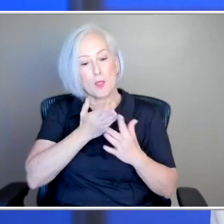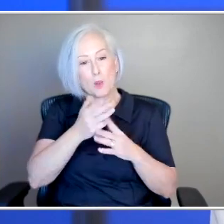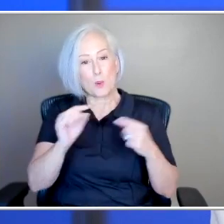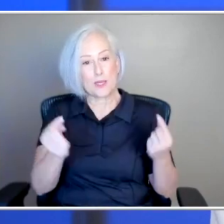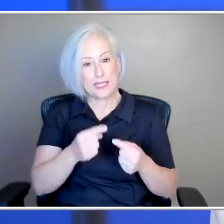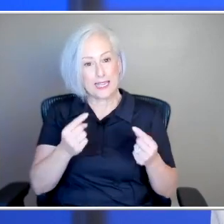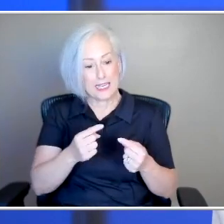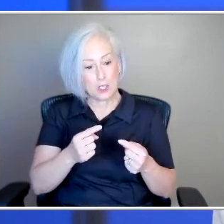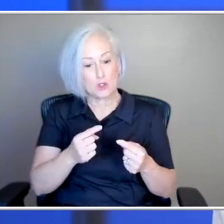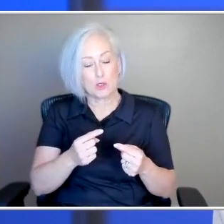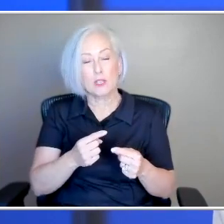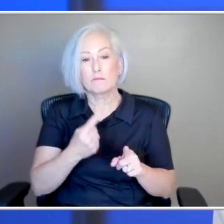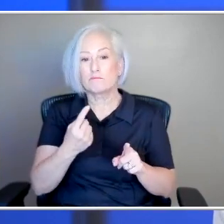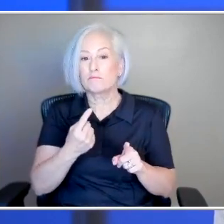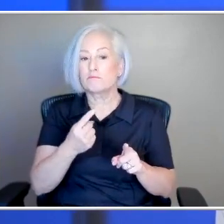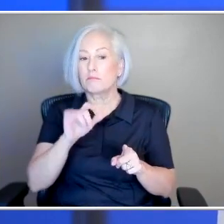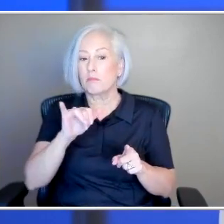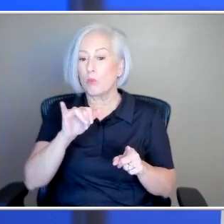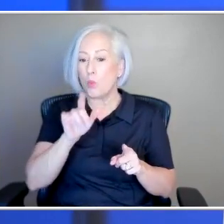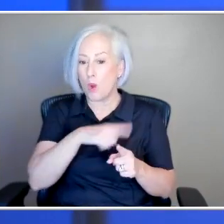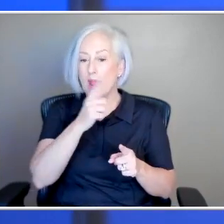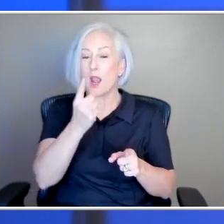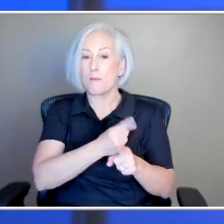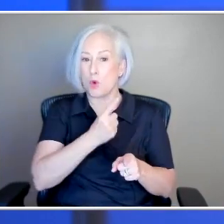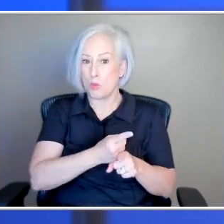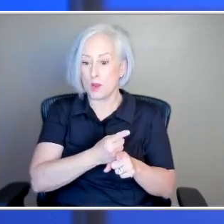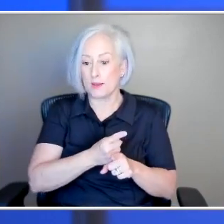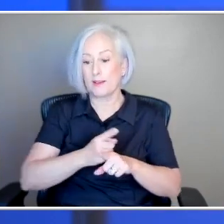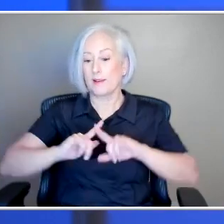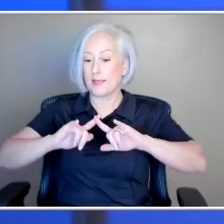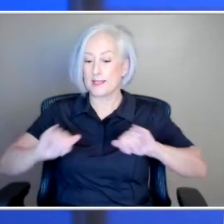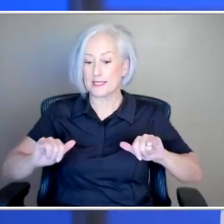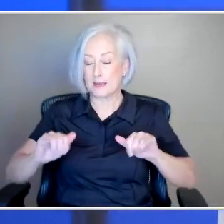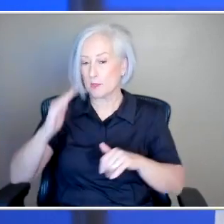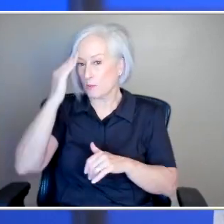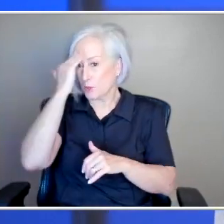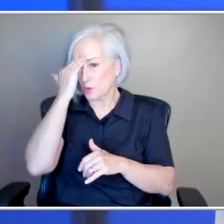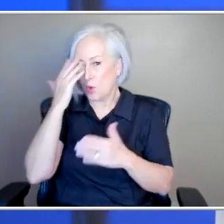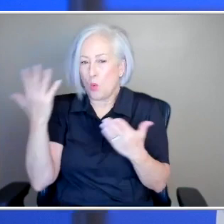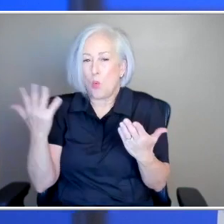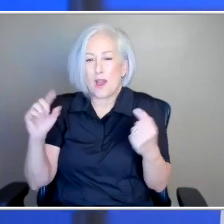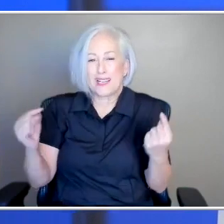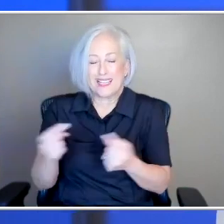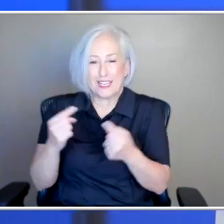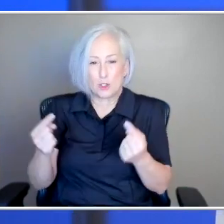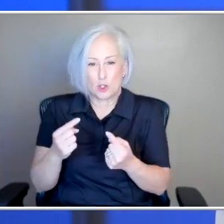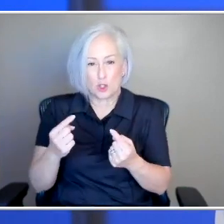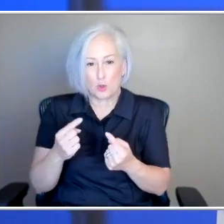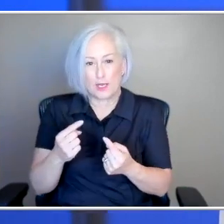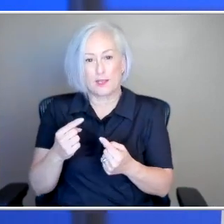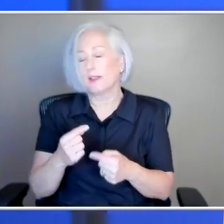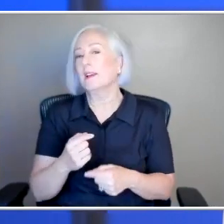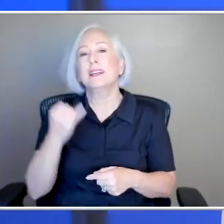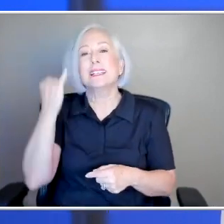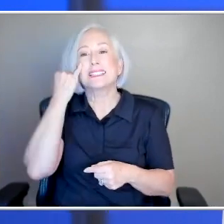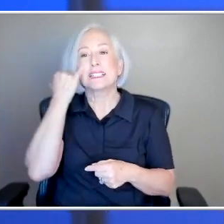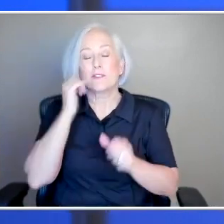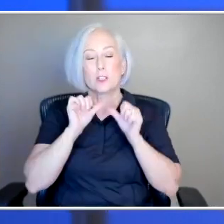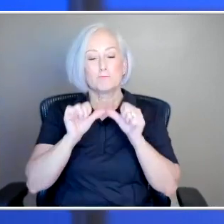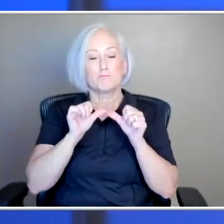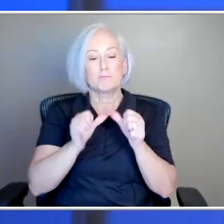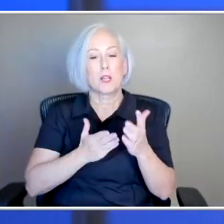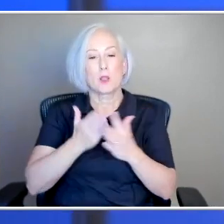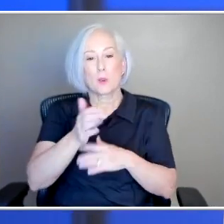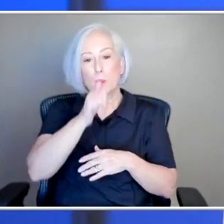reason, but it's also very important to know what you're playing through, because just playing through pain that you don't know what you're playing through, that could be